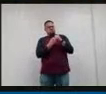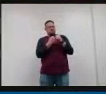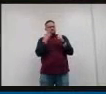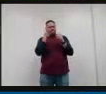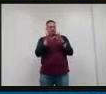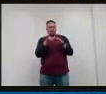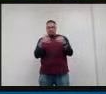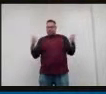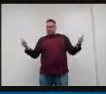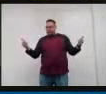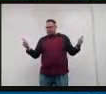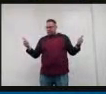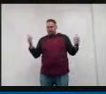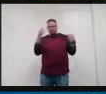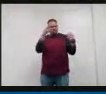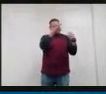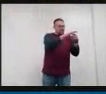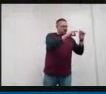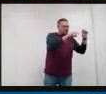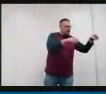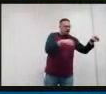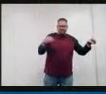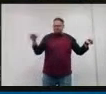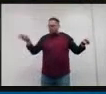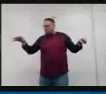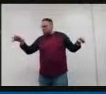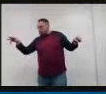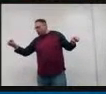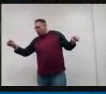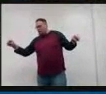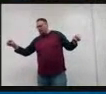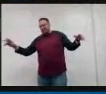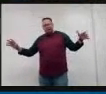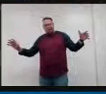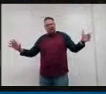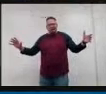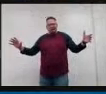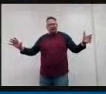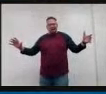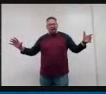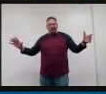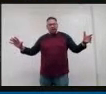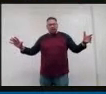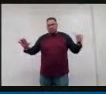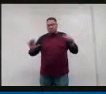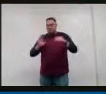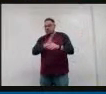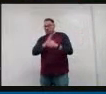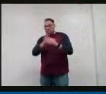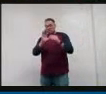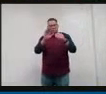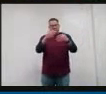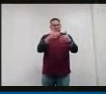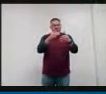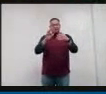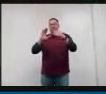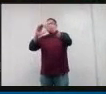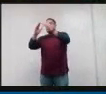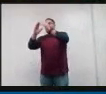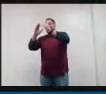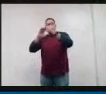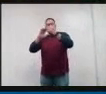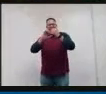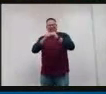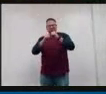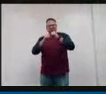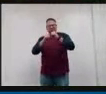vote? What does support look like in the boardroom and community of a policy that we